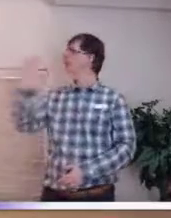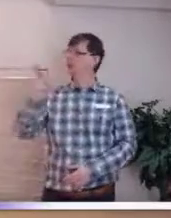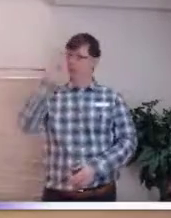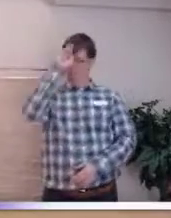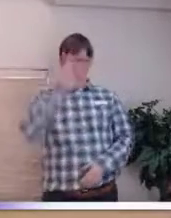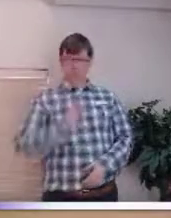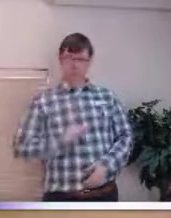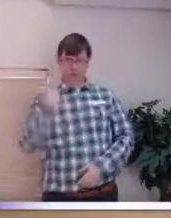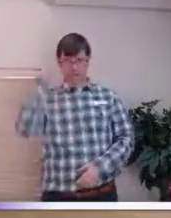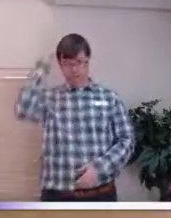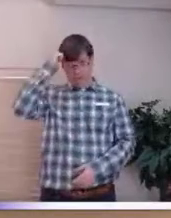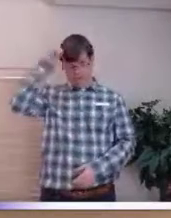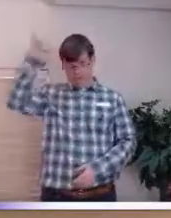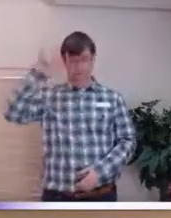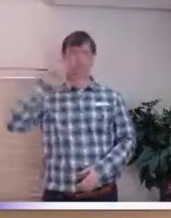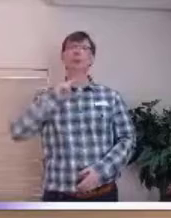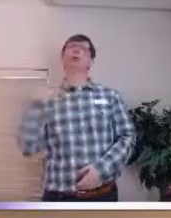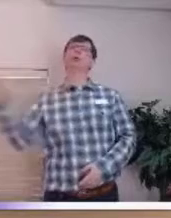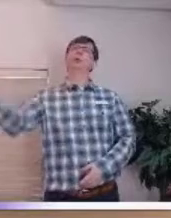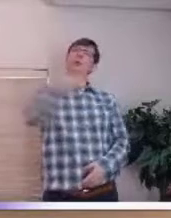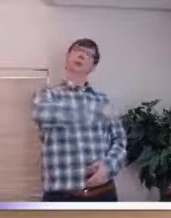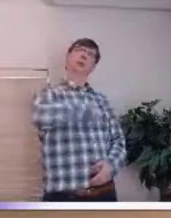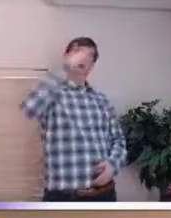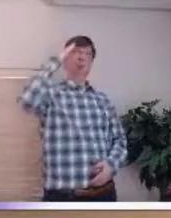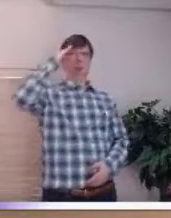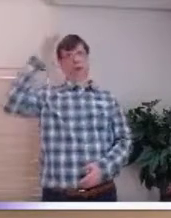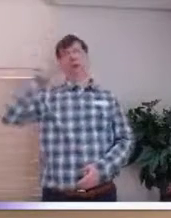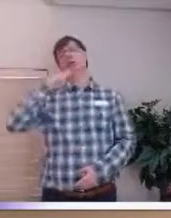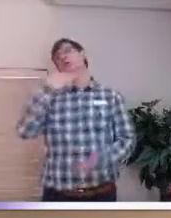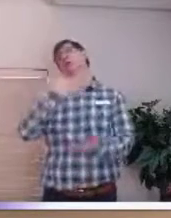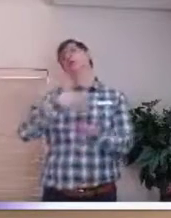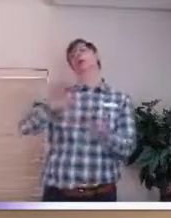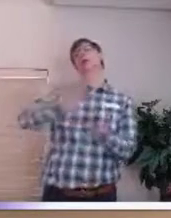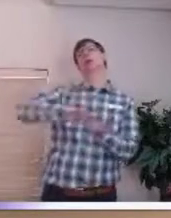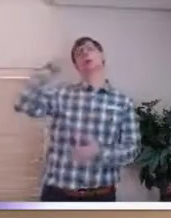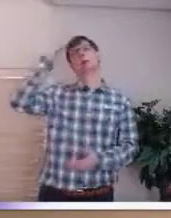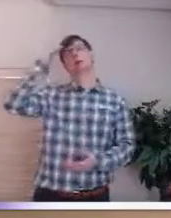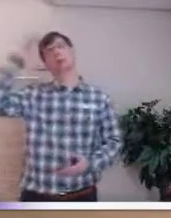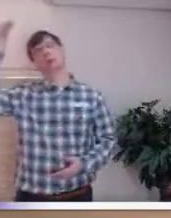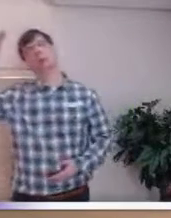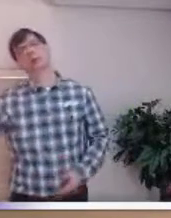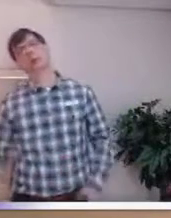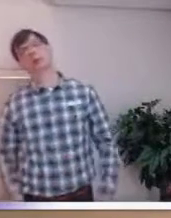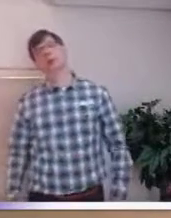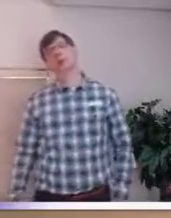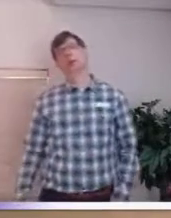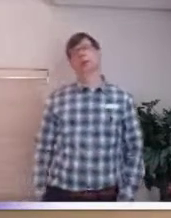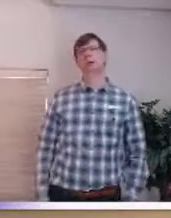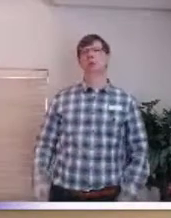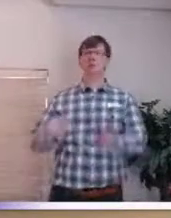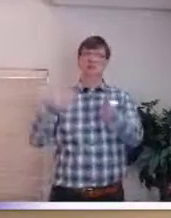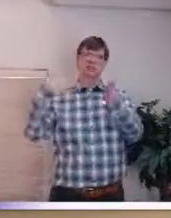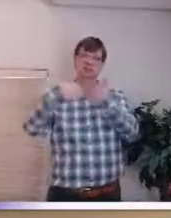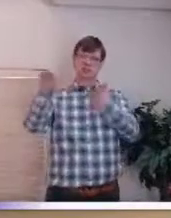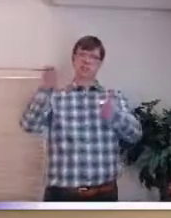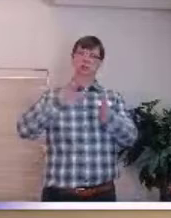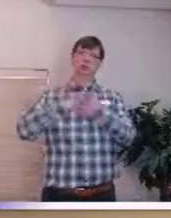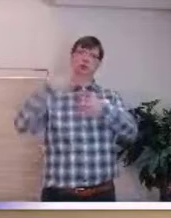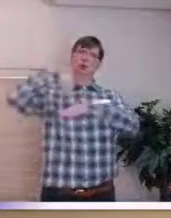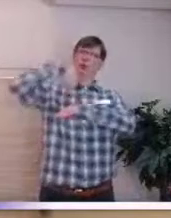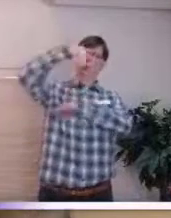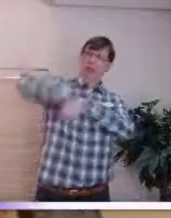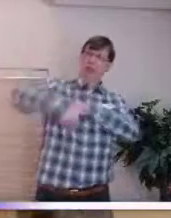religious scientists. We think. And sometimes that thinking cuts off the